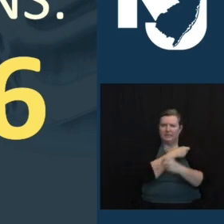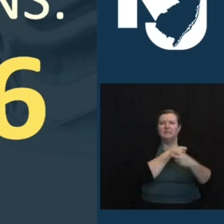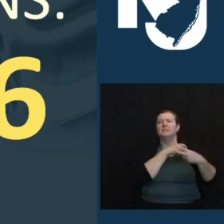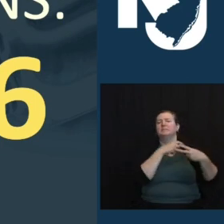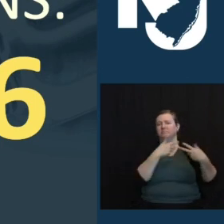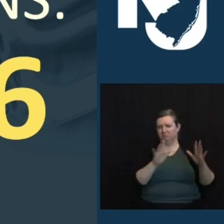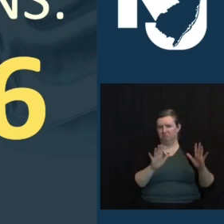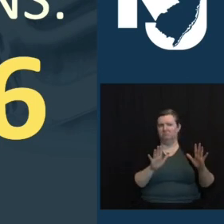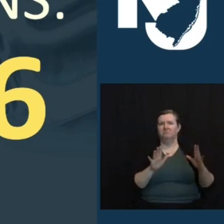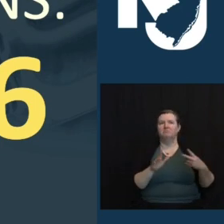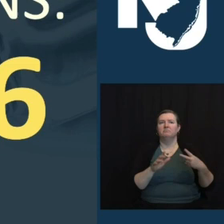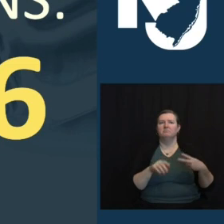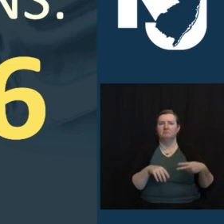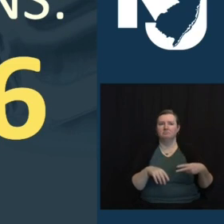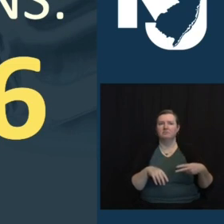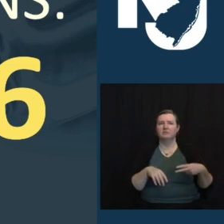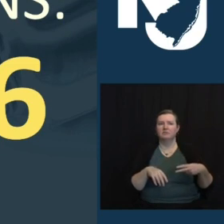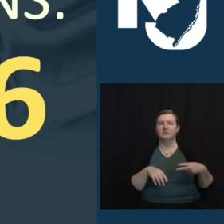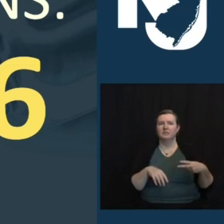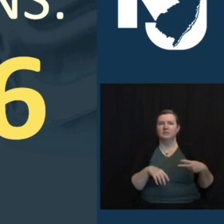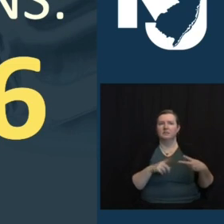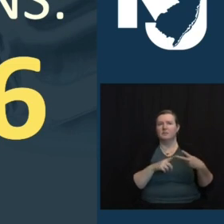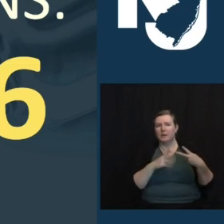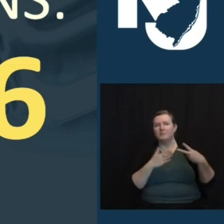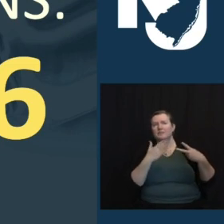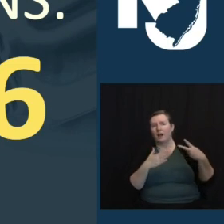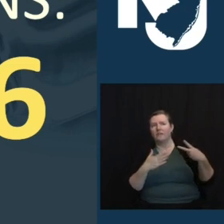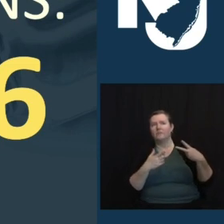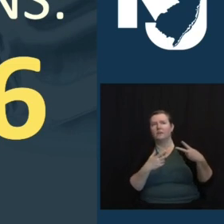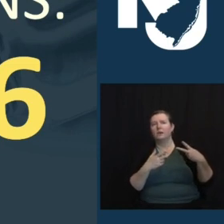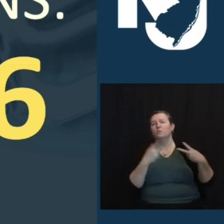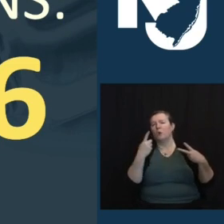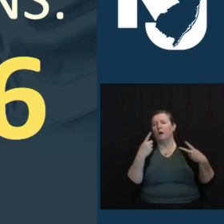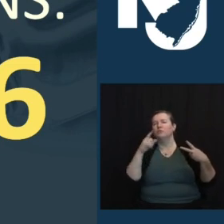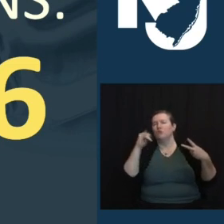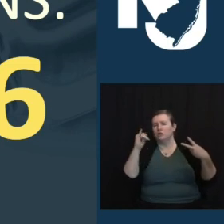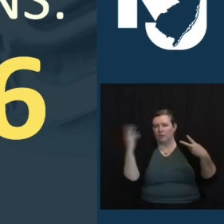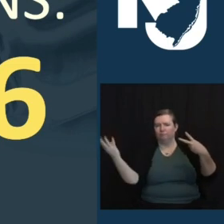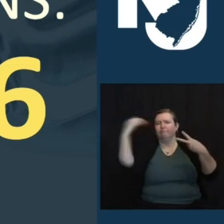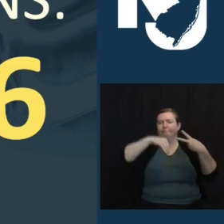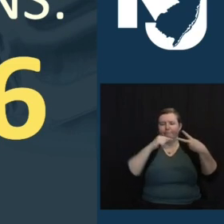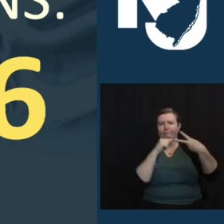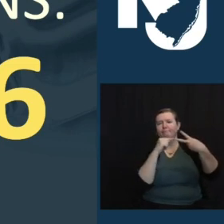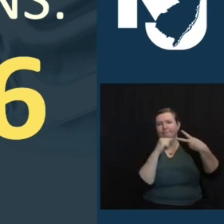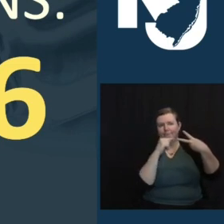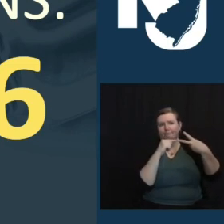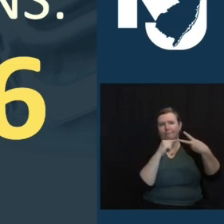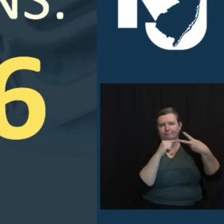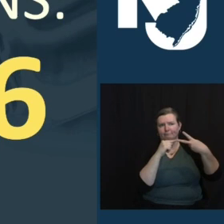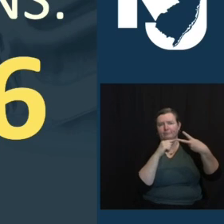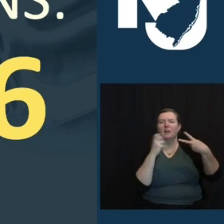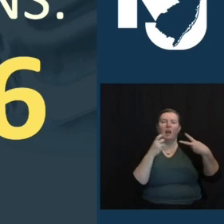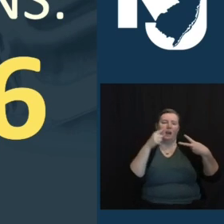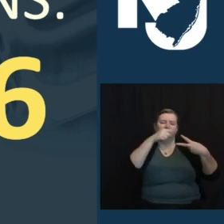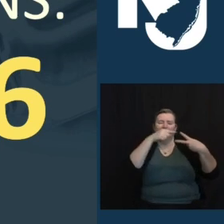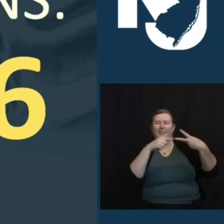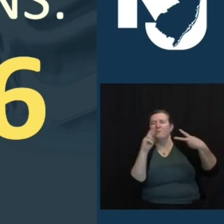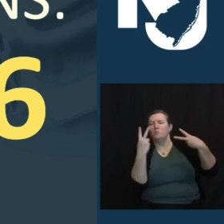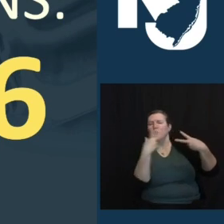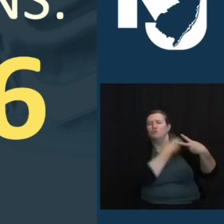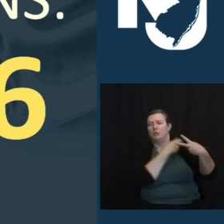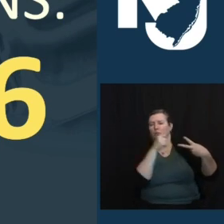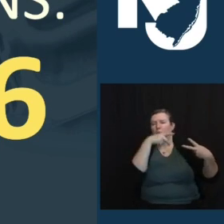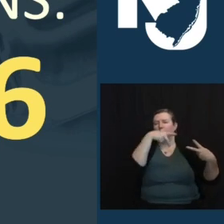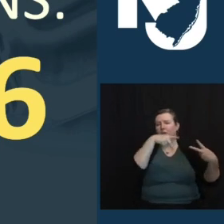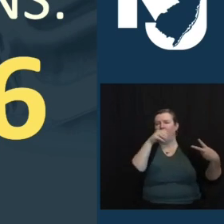of these vaccines or because they have received their single dose of the Johnson & Johnson vaccine. Let's put these numbers